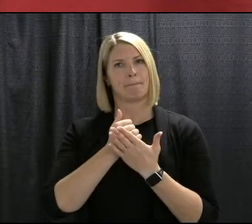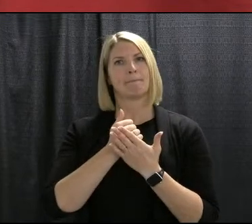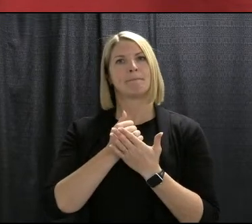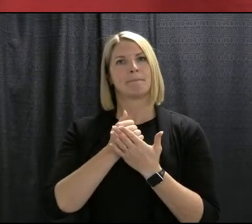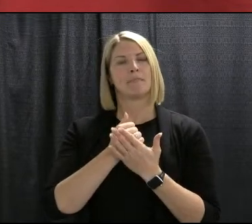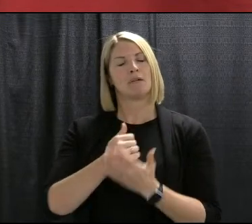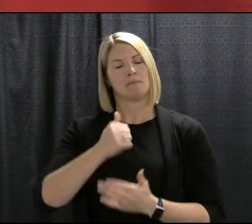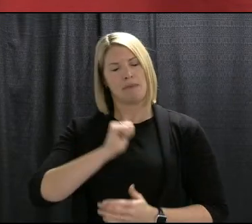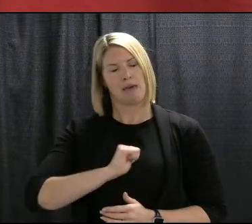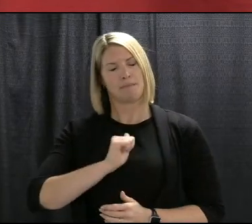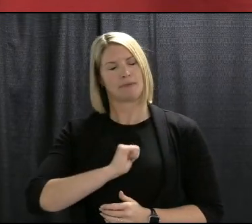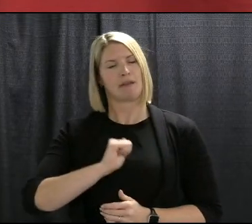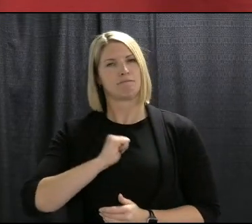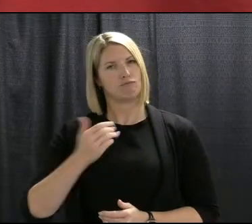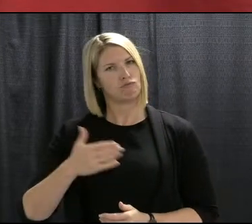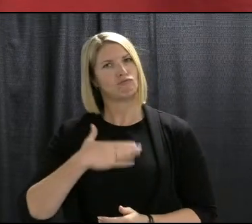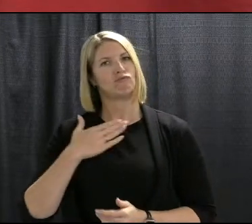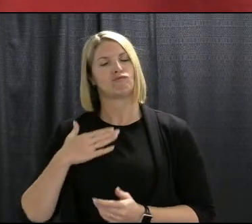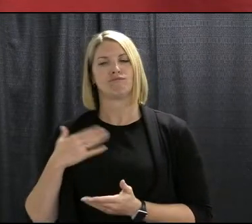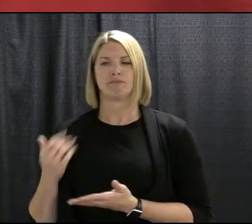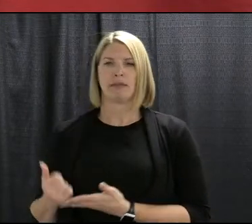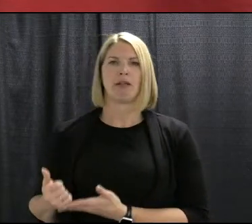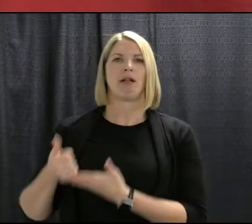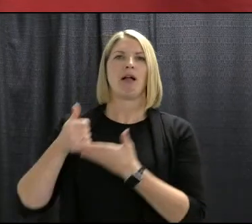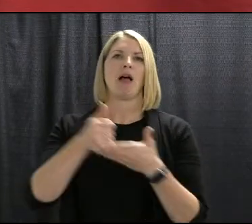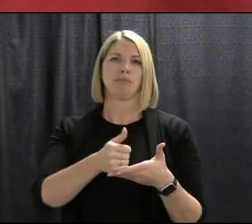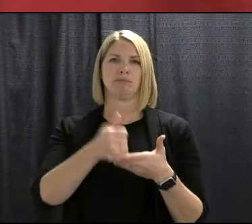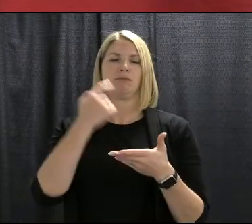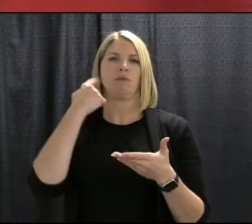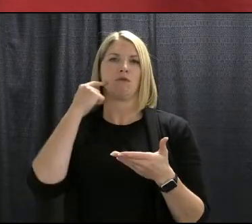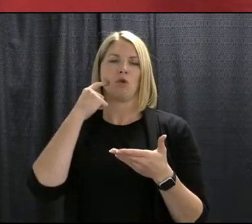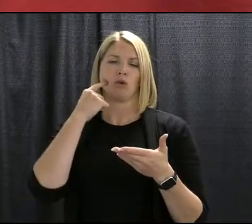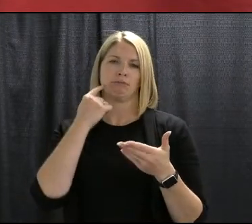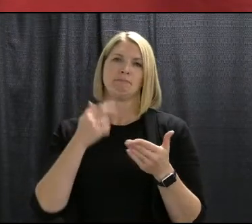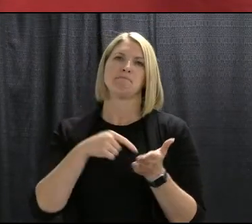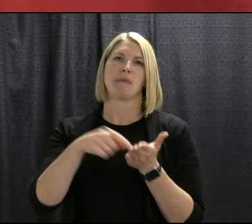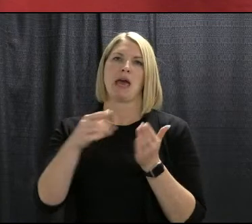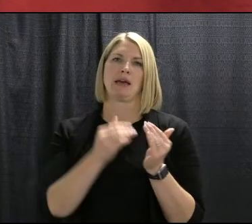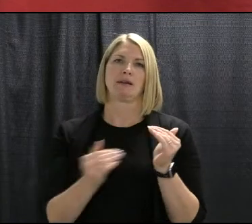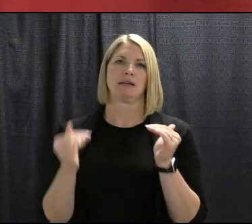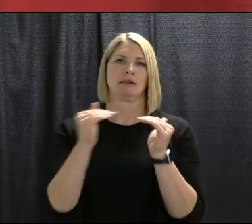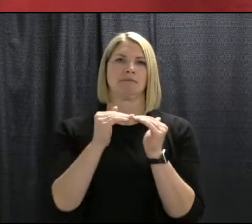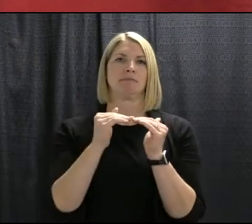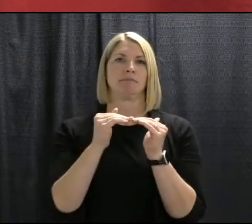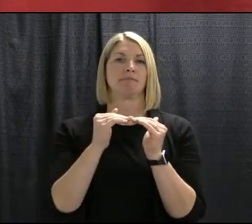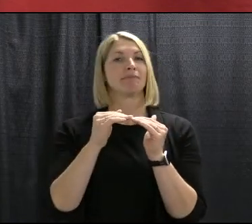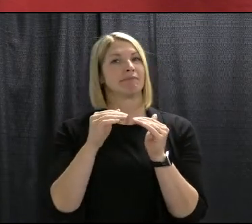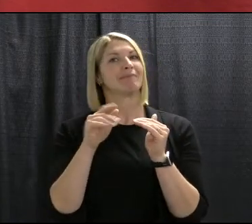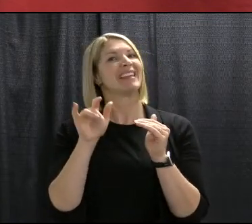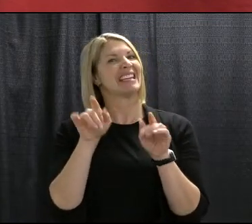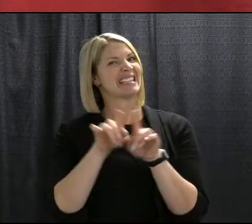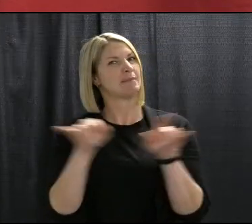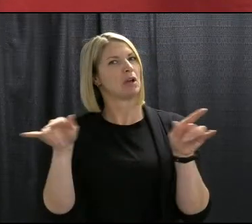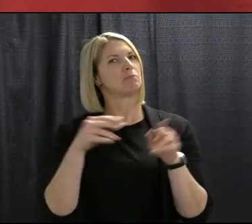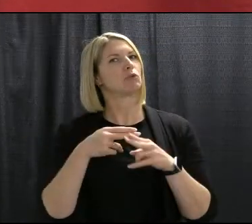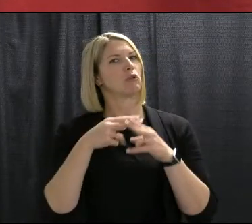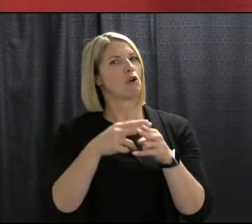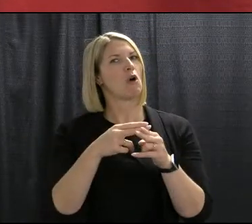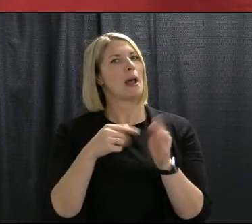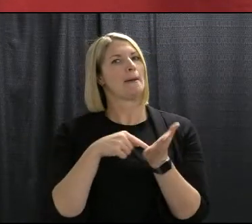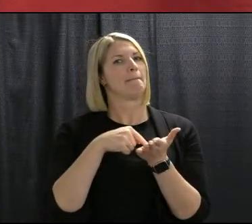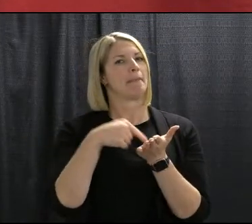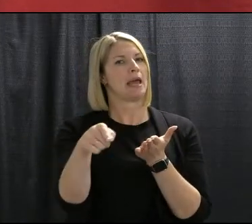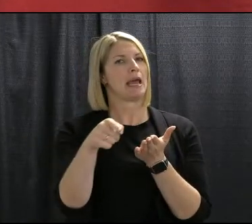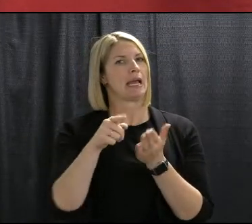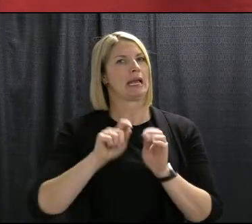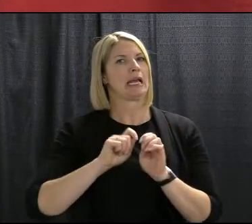in the implementation of the pay transparency in Newfoundland and Labrador. Pay transparency is a public disclosure of compensation